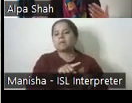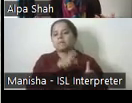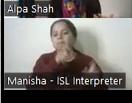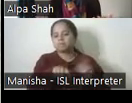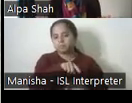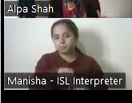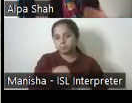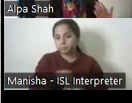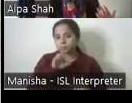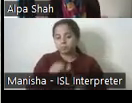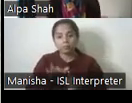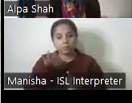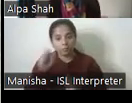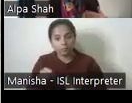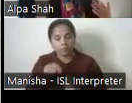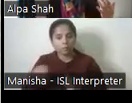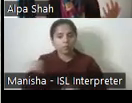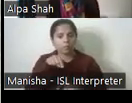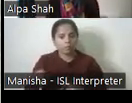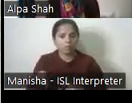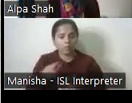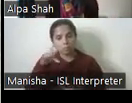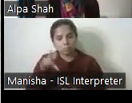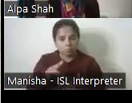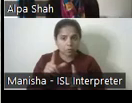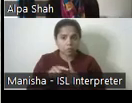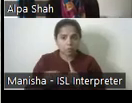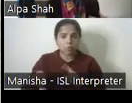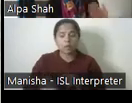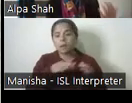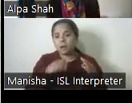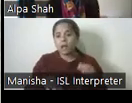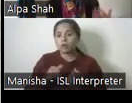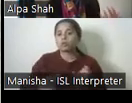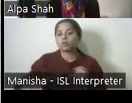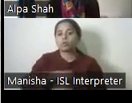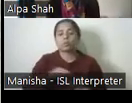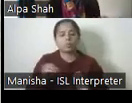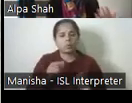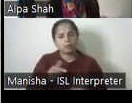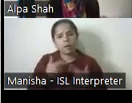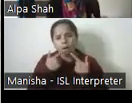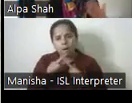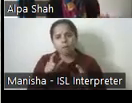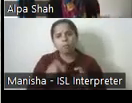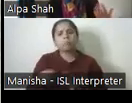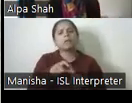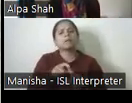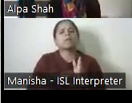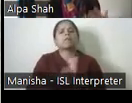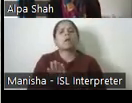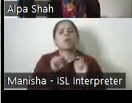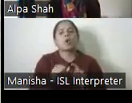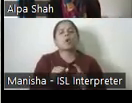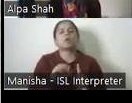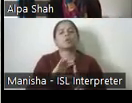this access is not mediated by caste society, and that has allowed them to develop their own cultures